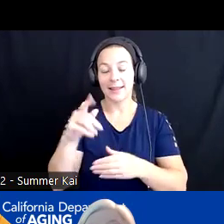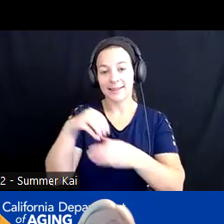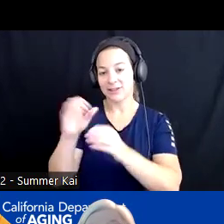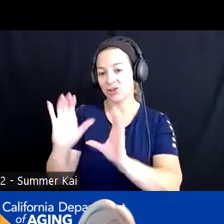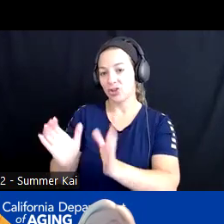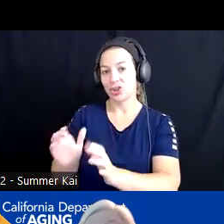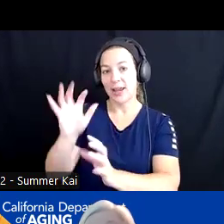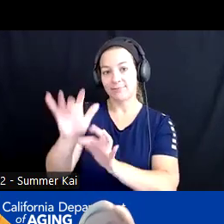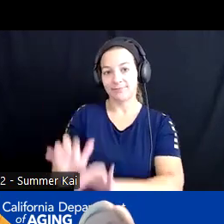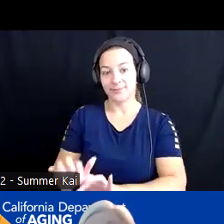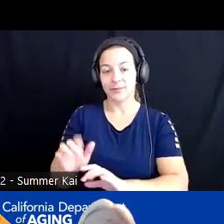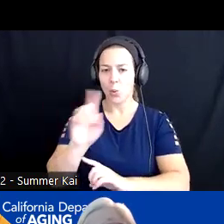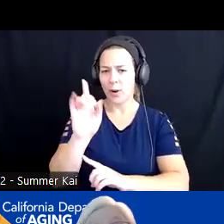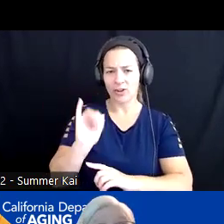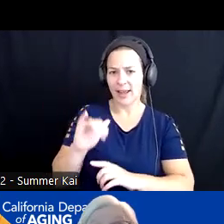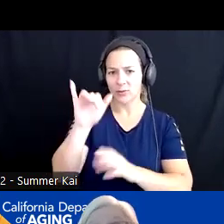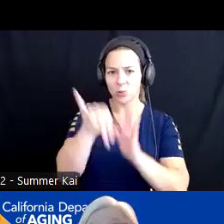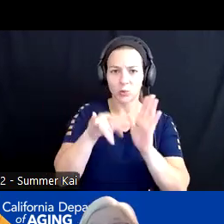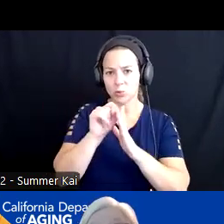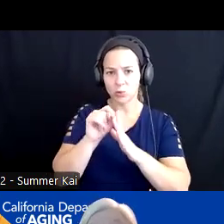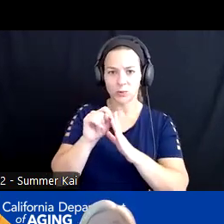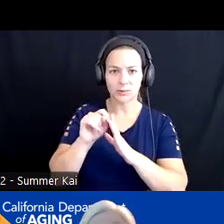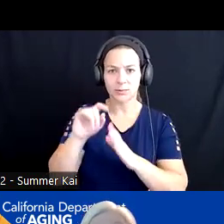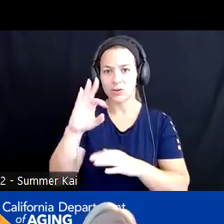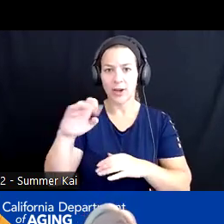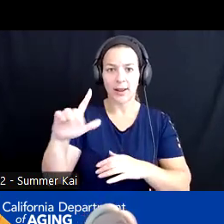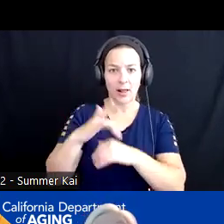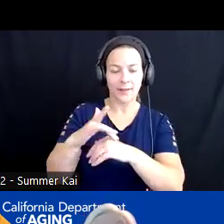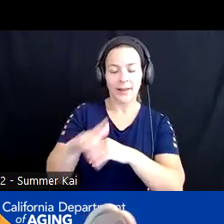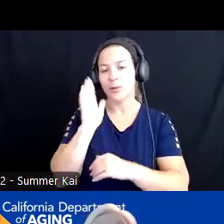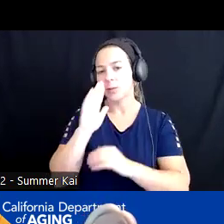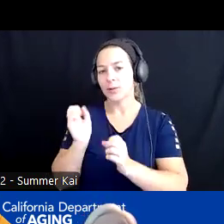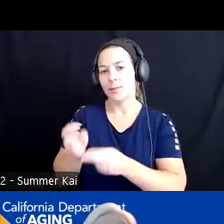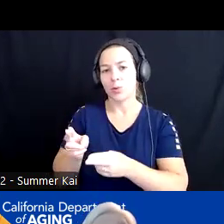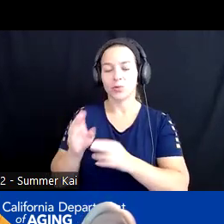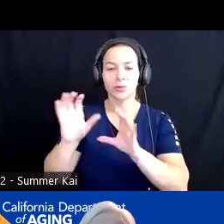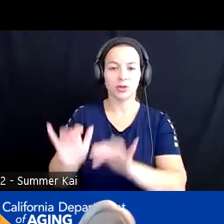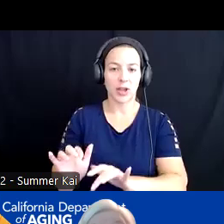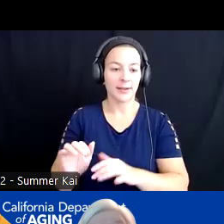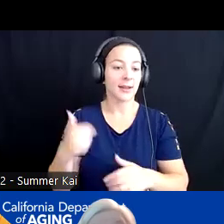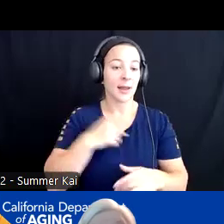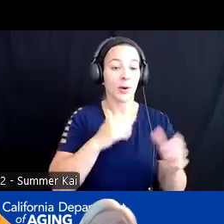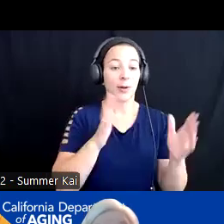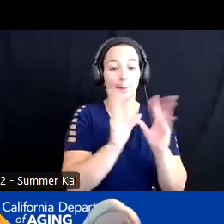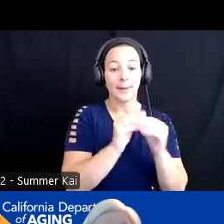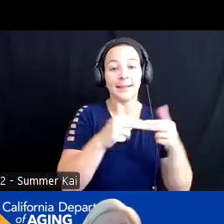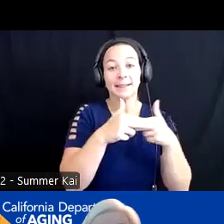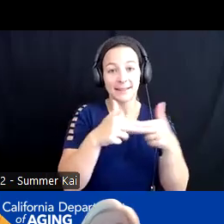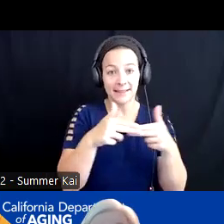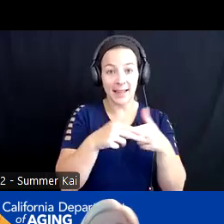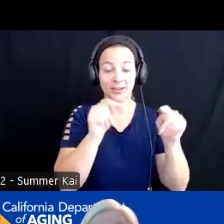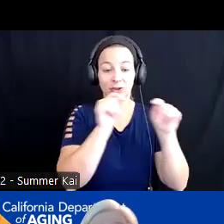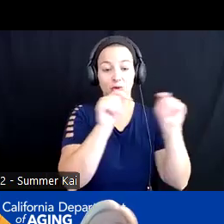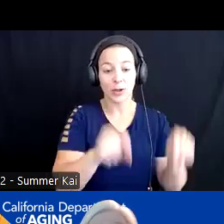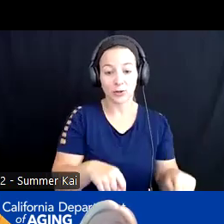where our CDA YouTube channel is. Lots of interesting stuff on there. Our meeting slides and transcript and recording